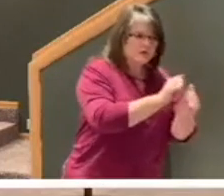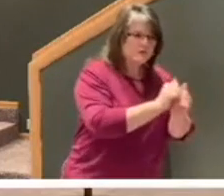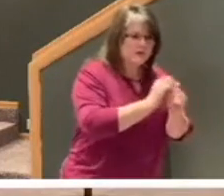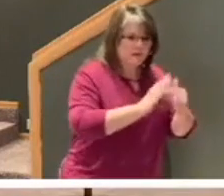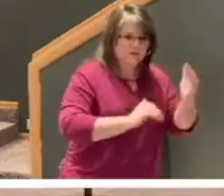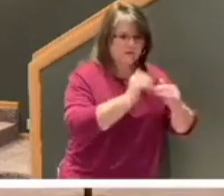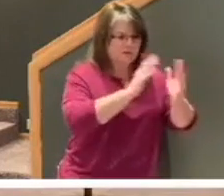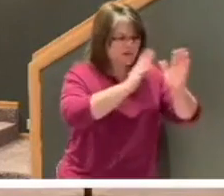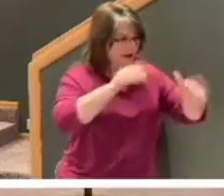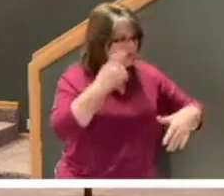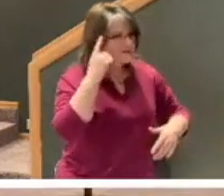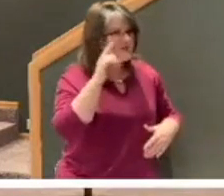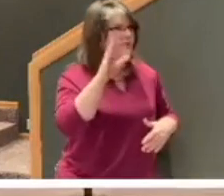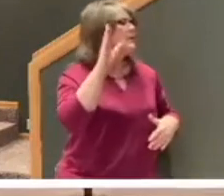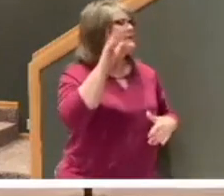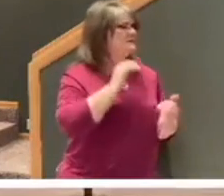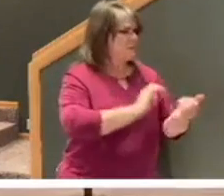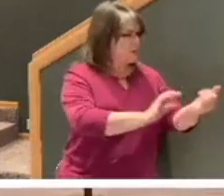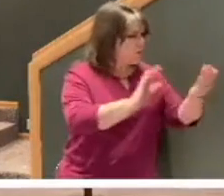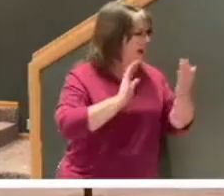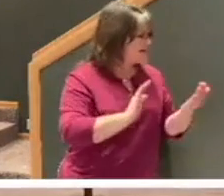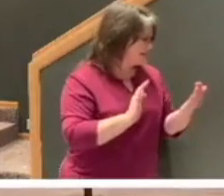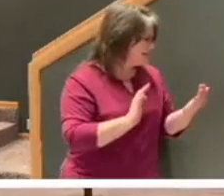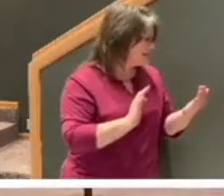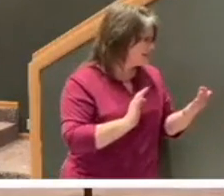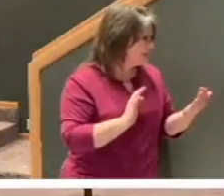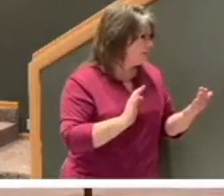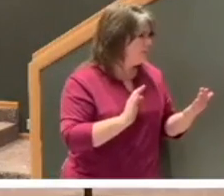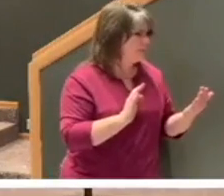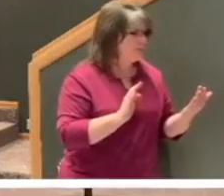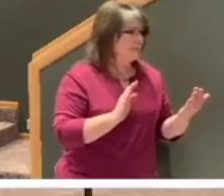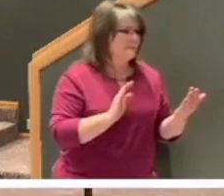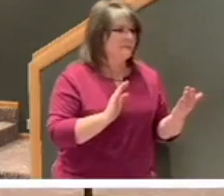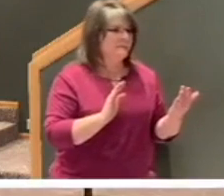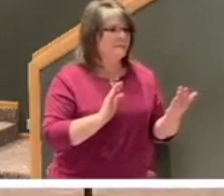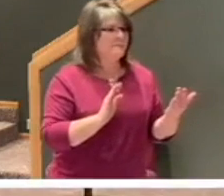build a house for His presence.